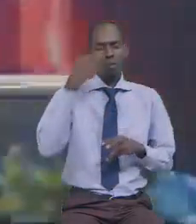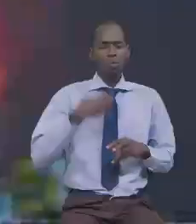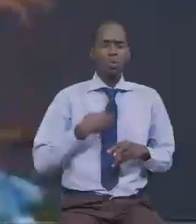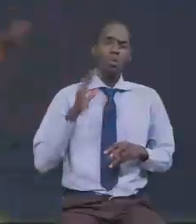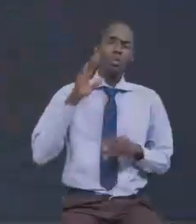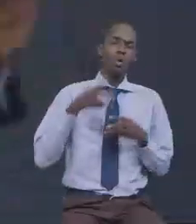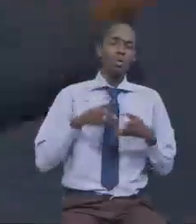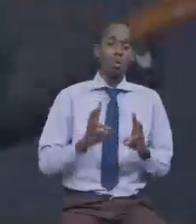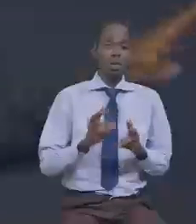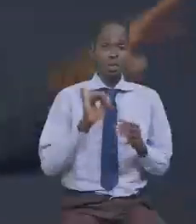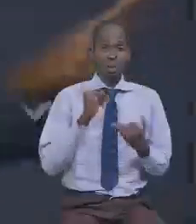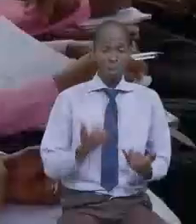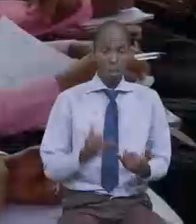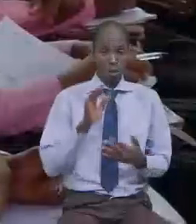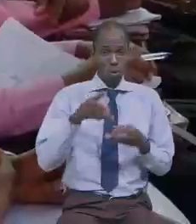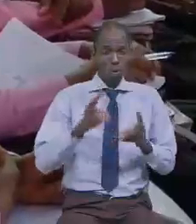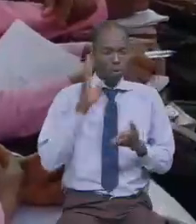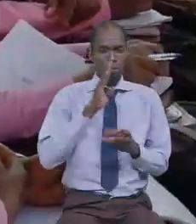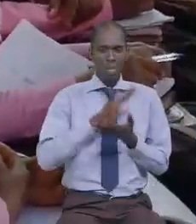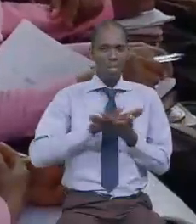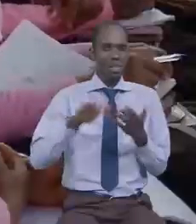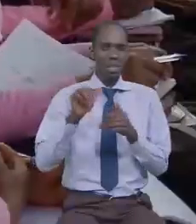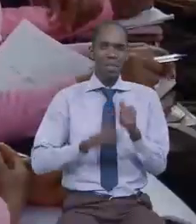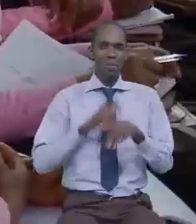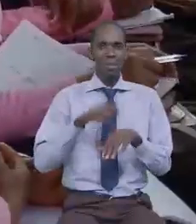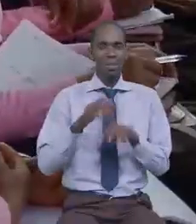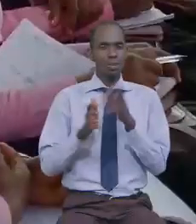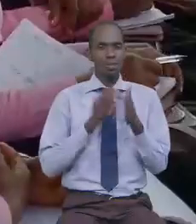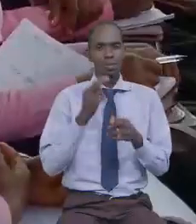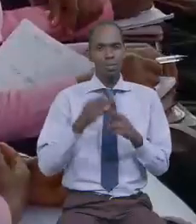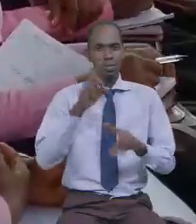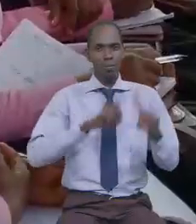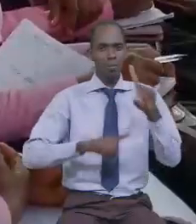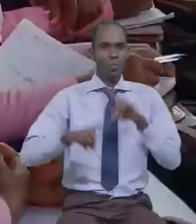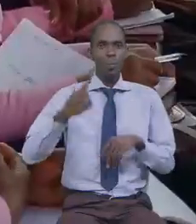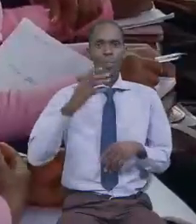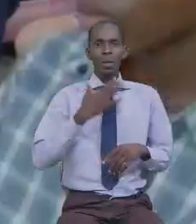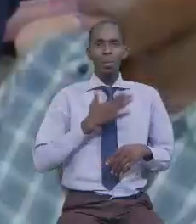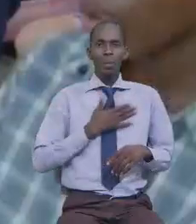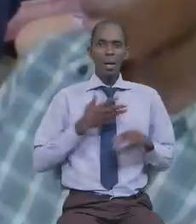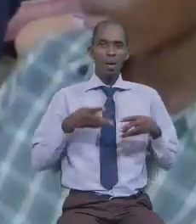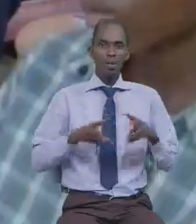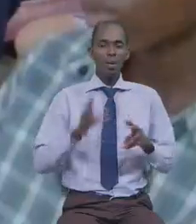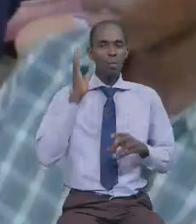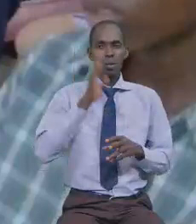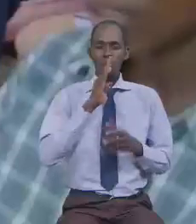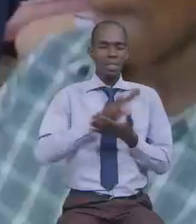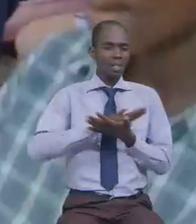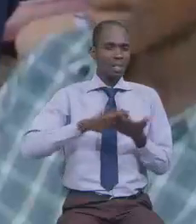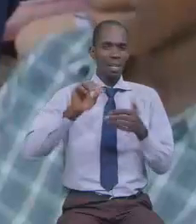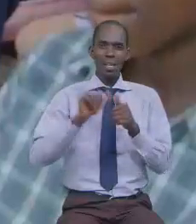be clear every time. My way will be clear every time.